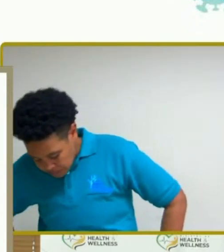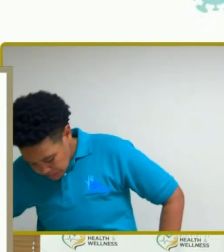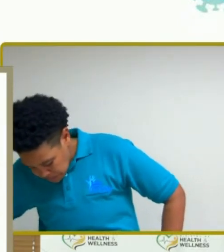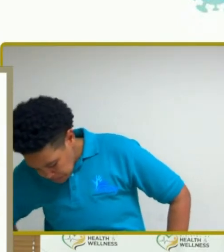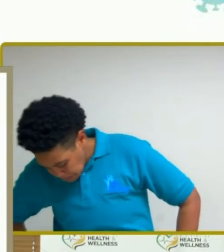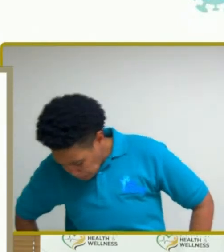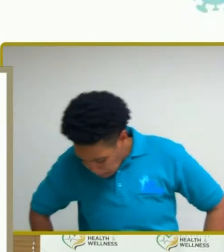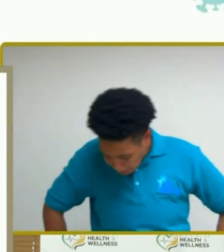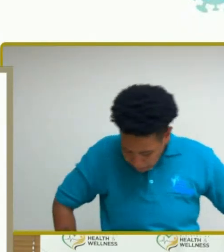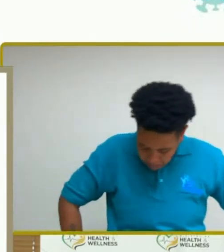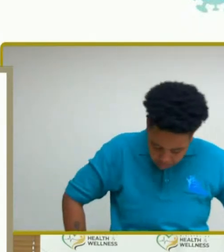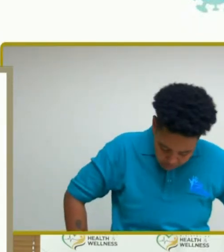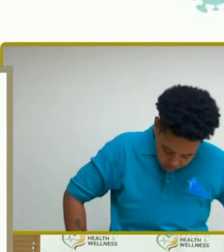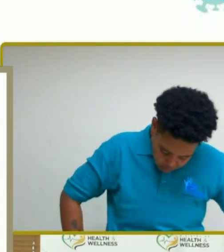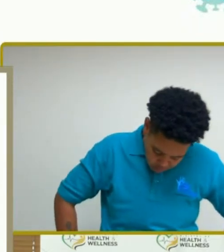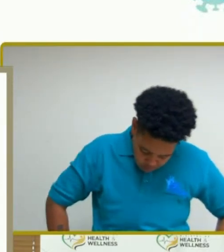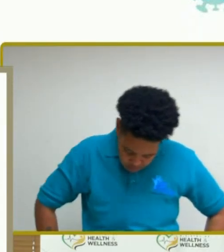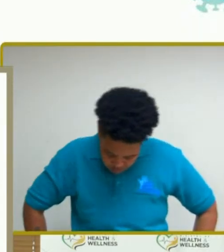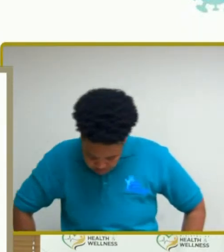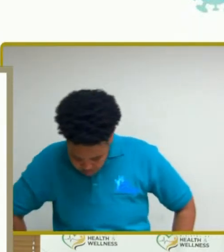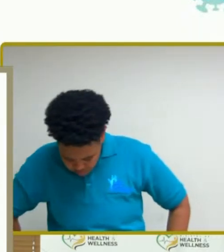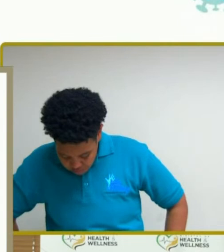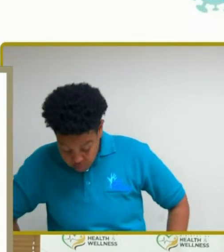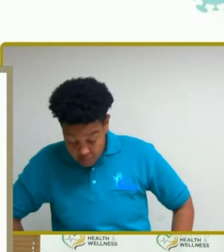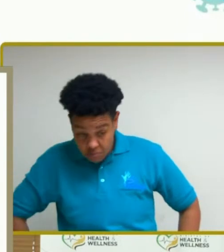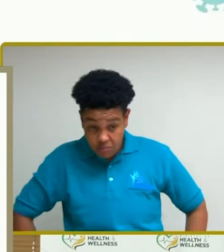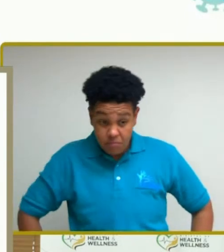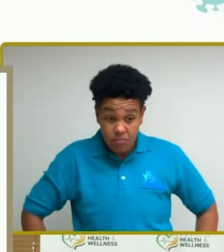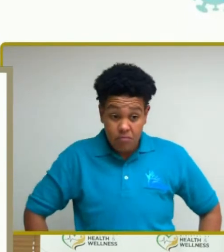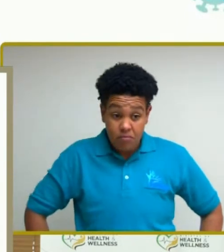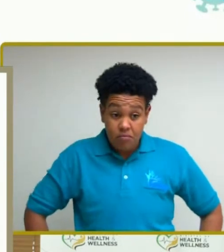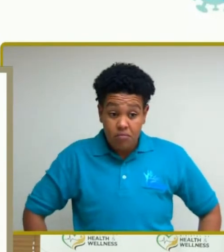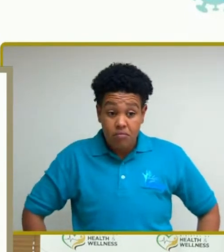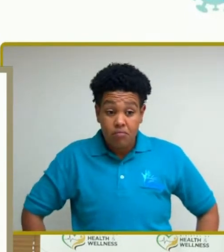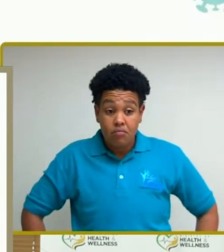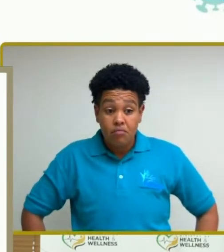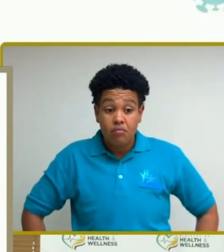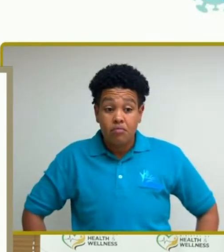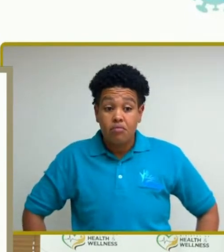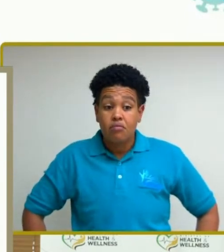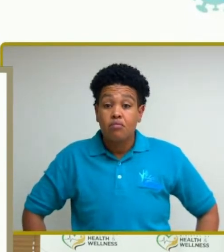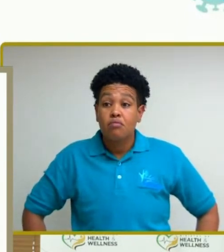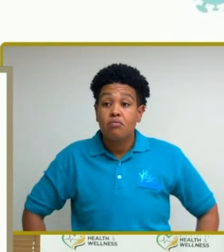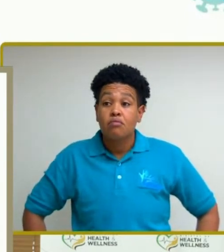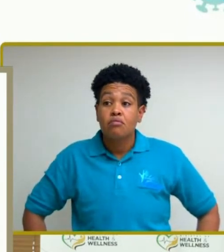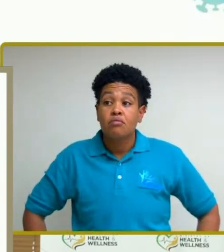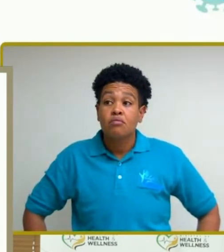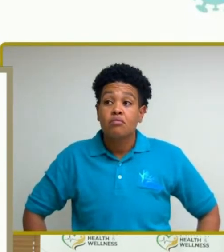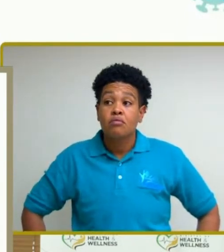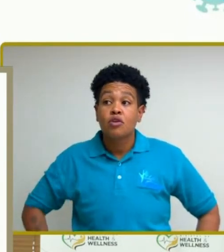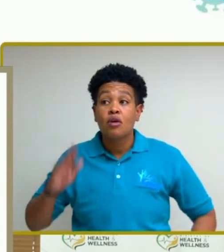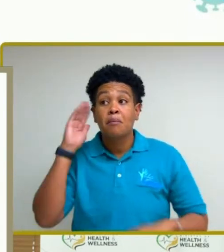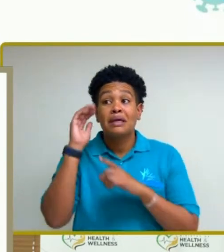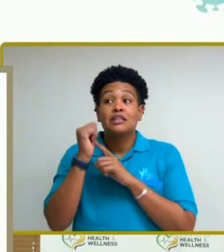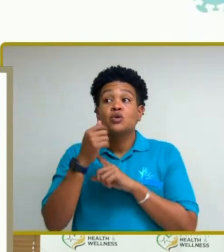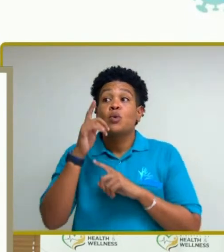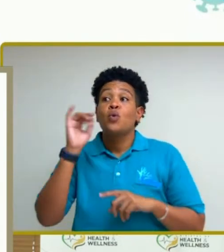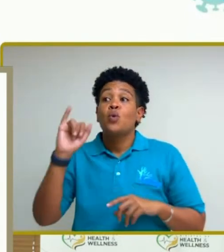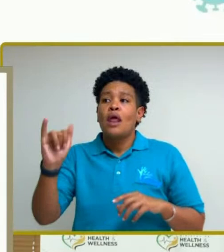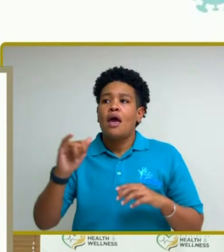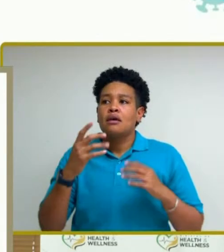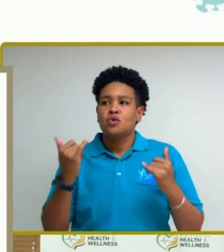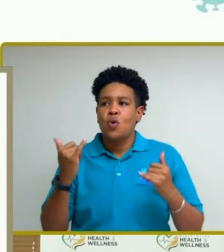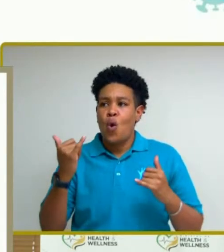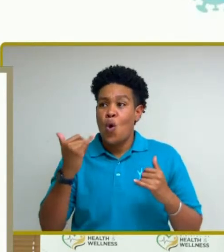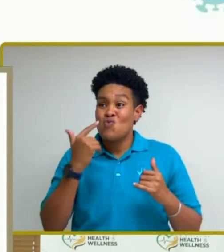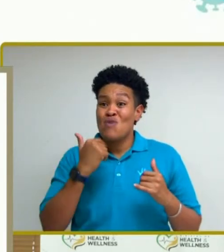This is what our bed situation looks like presently and over the period from the 10th of March. The red line